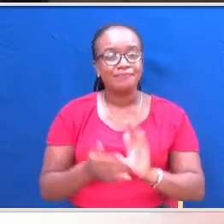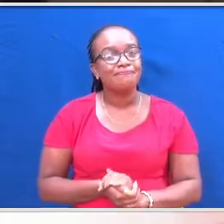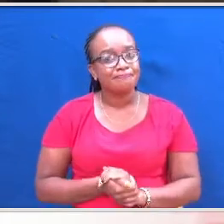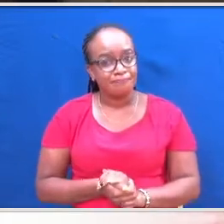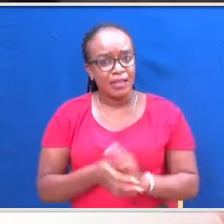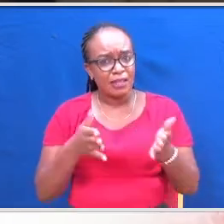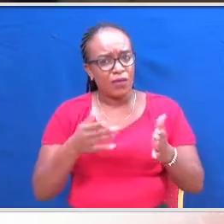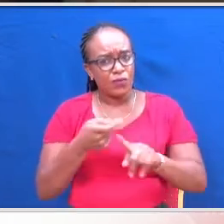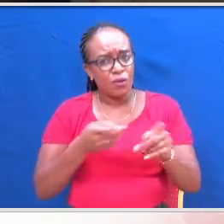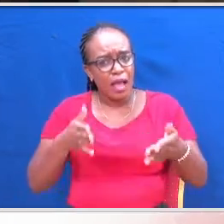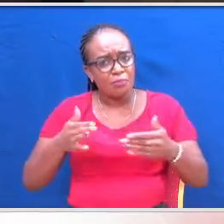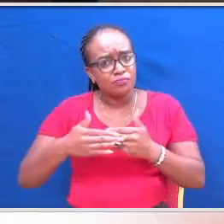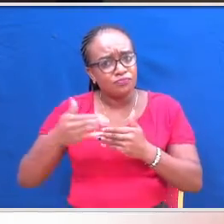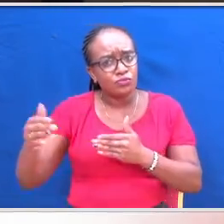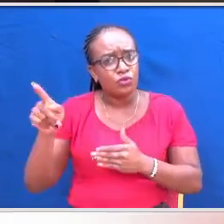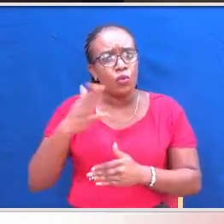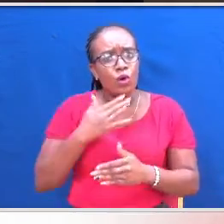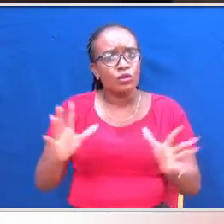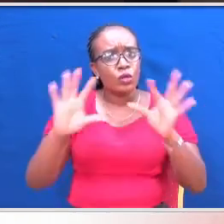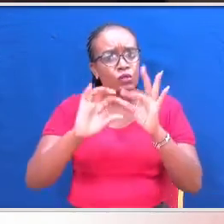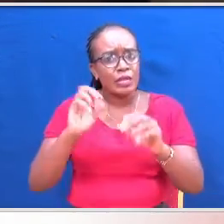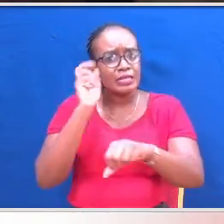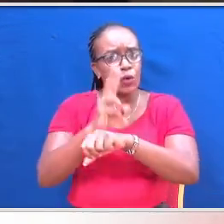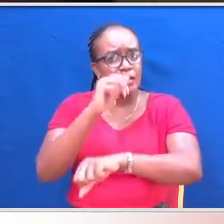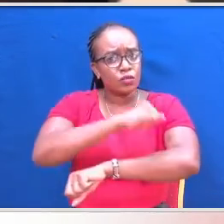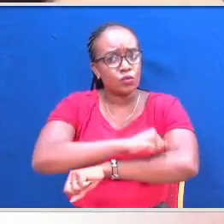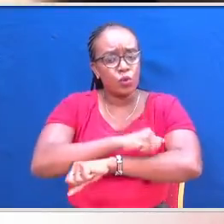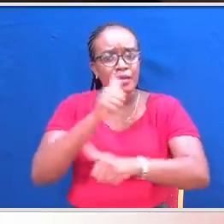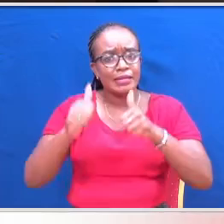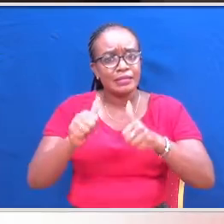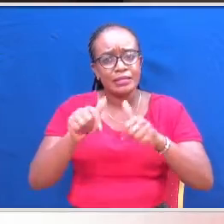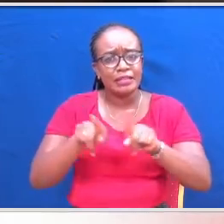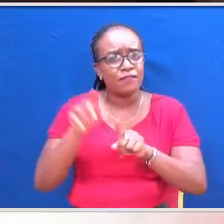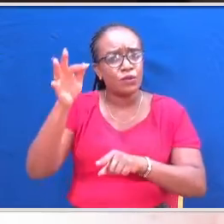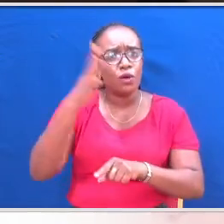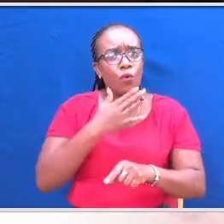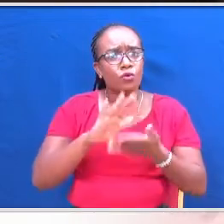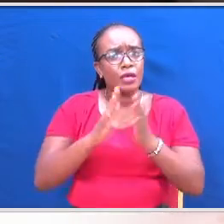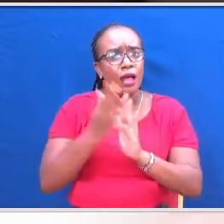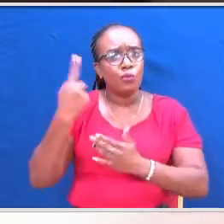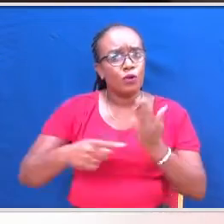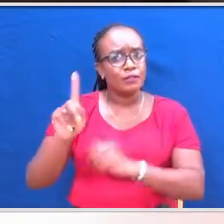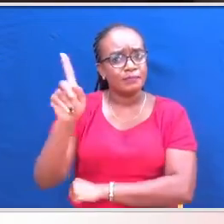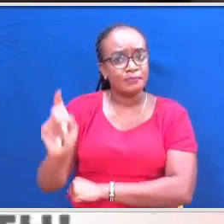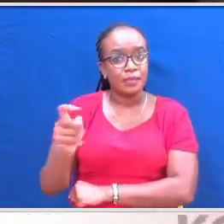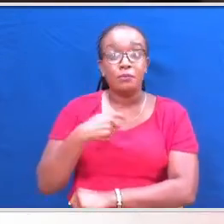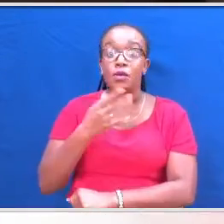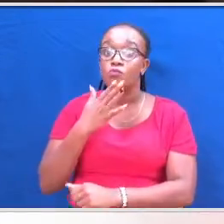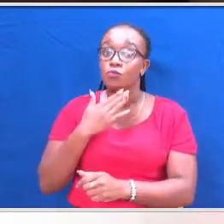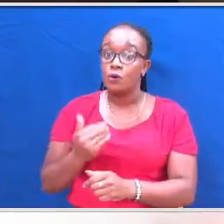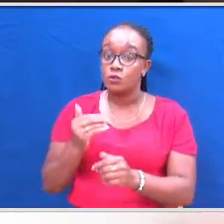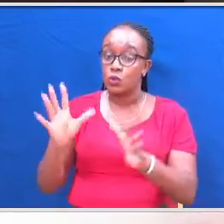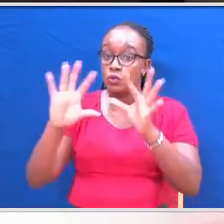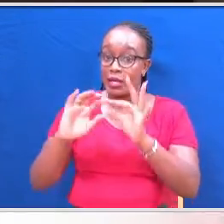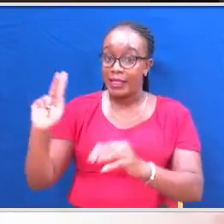here onwards, which high school would you like to join, and what would you like to be in future? I'd like to join Kenya High